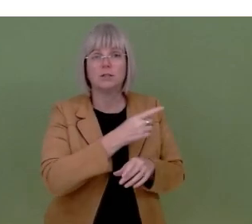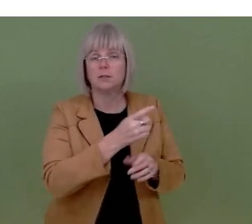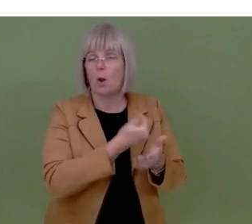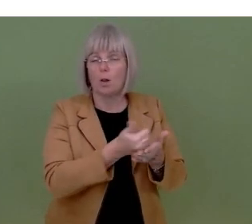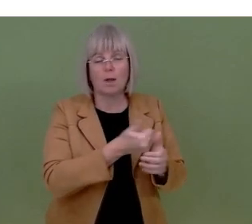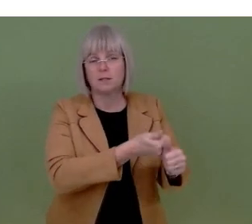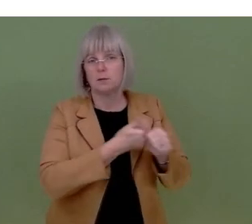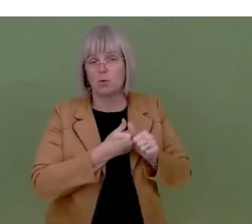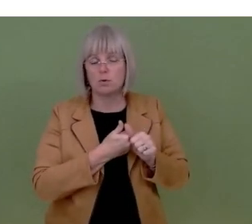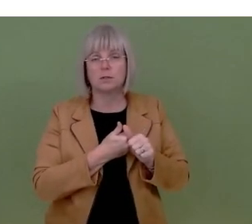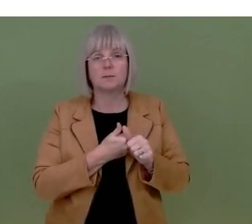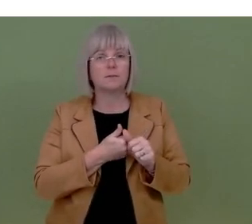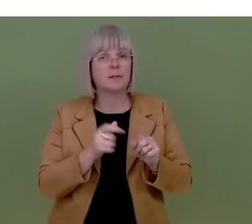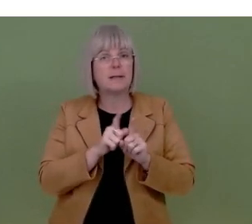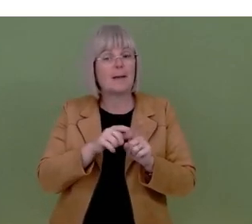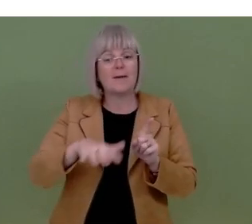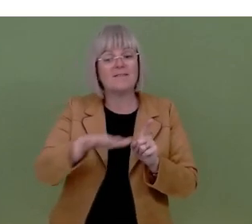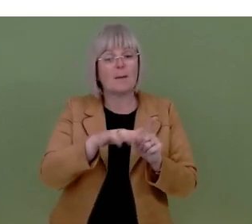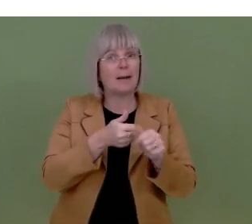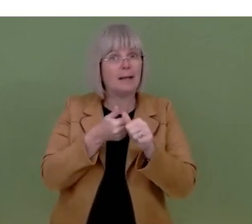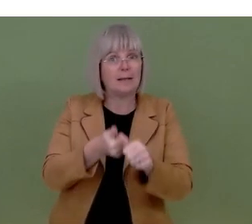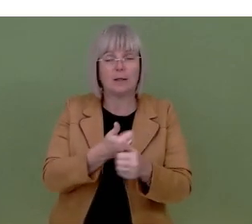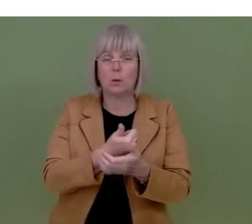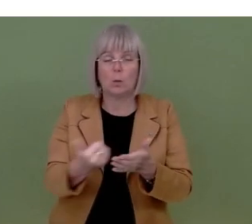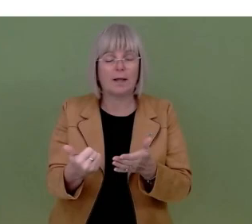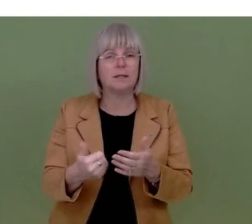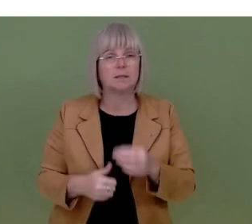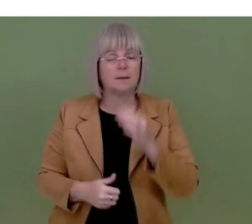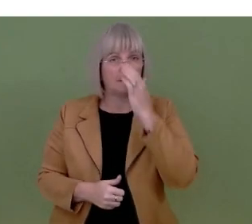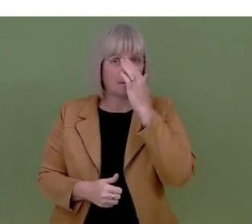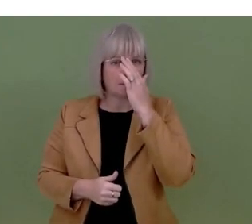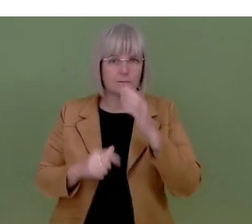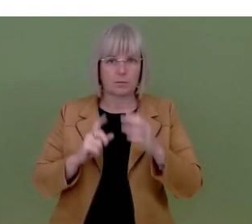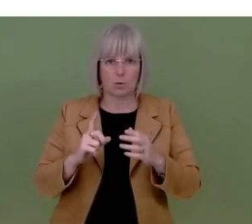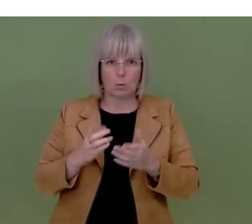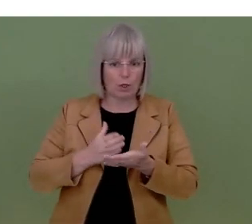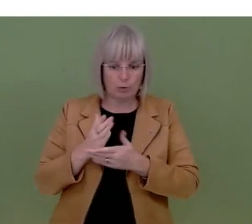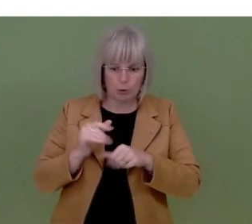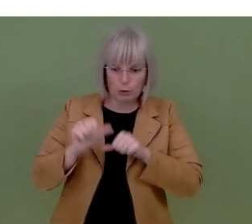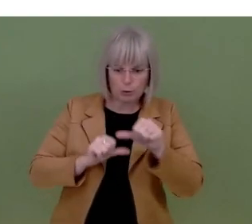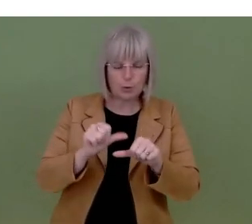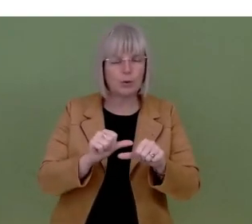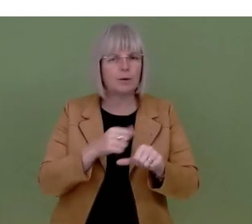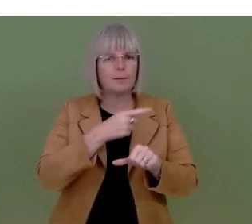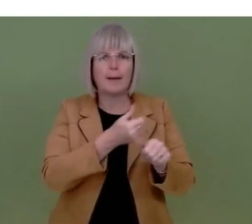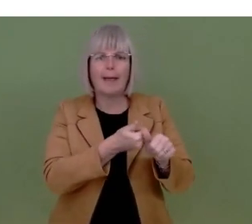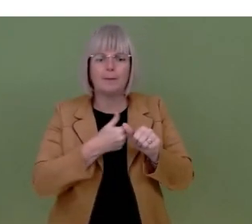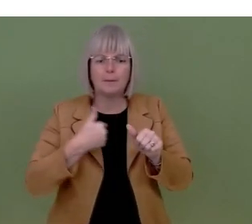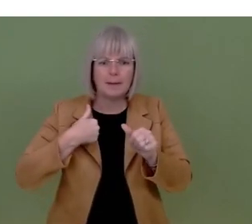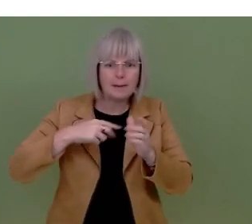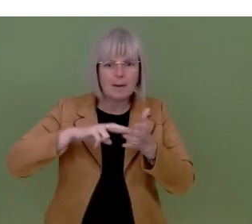family. Basically during that period, to try and help me plan ahead and navigate my